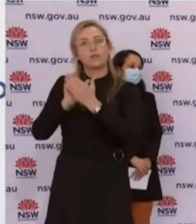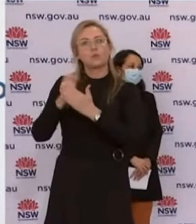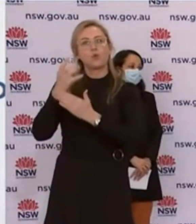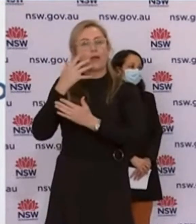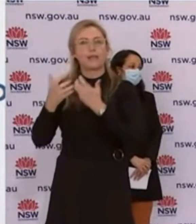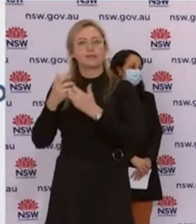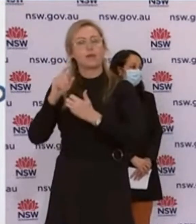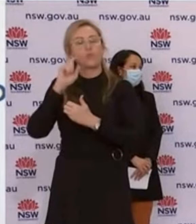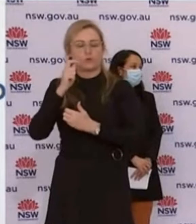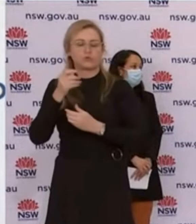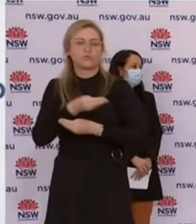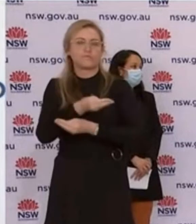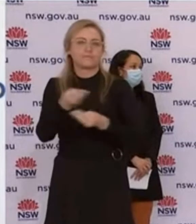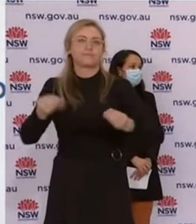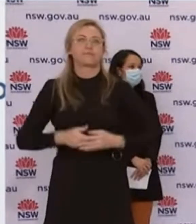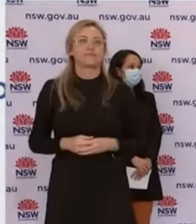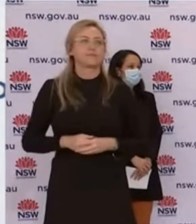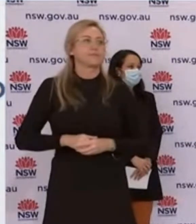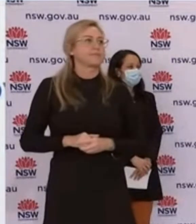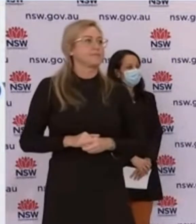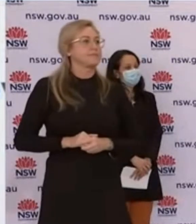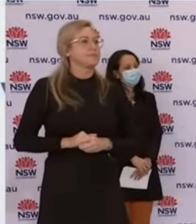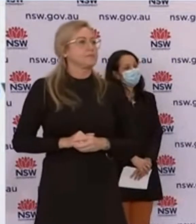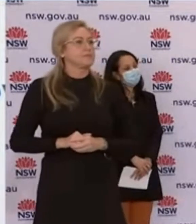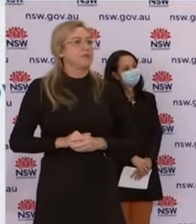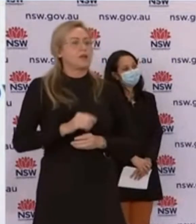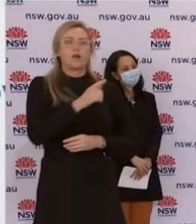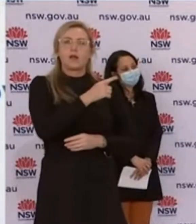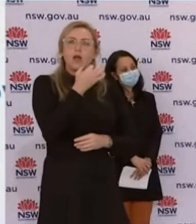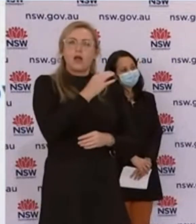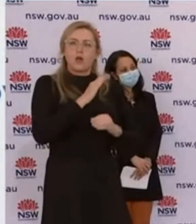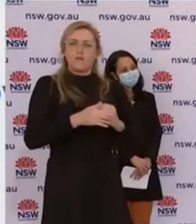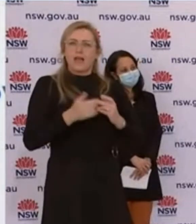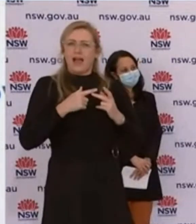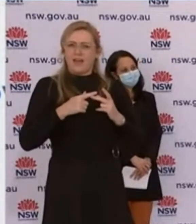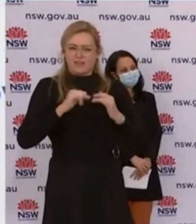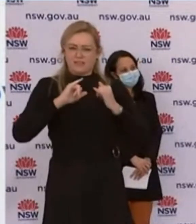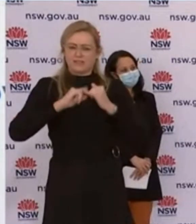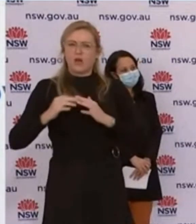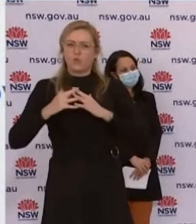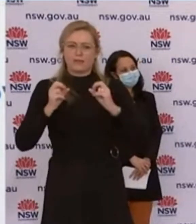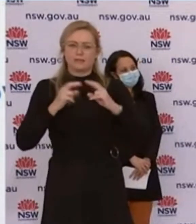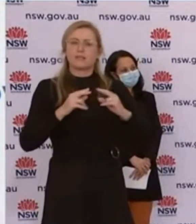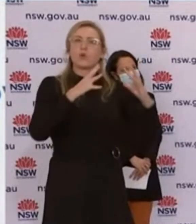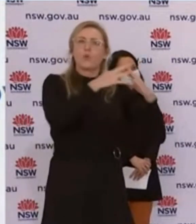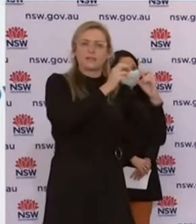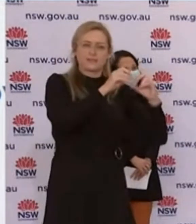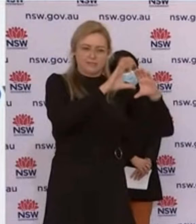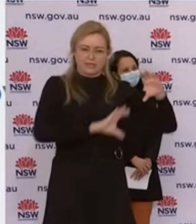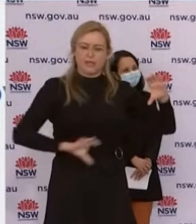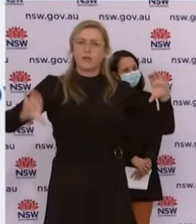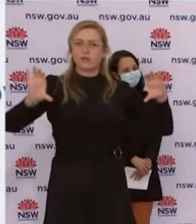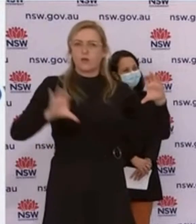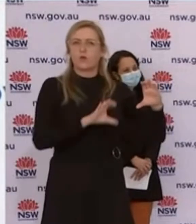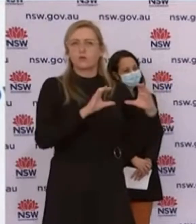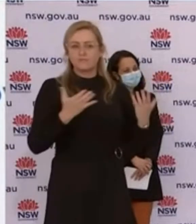have that clarity. What about in those LGAs of concern? What about in those LGAs of concern where you say that if cases increase significantly, that learning